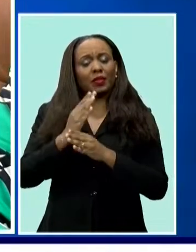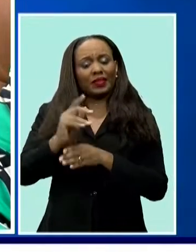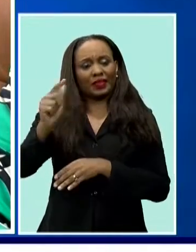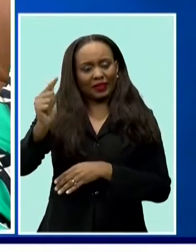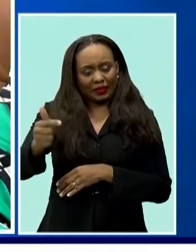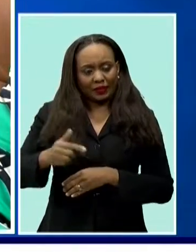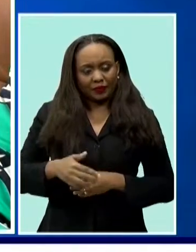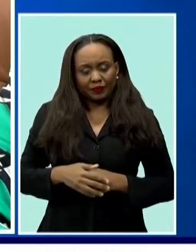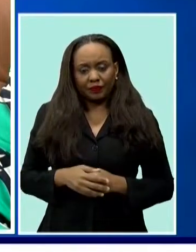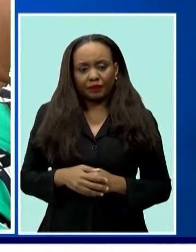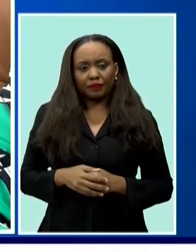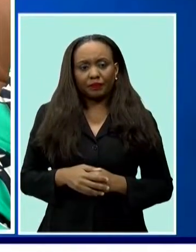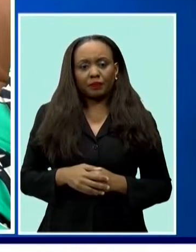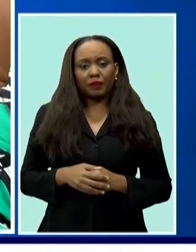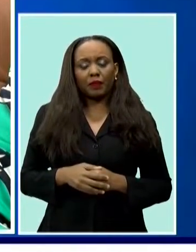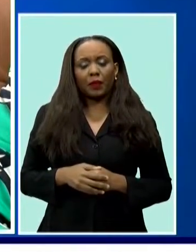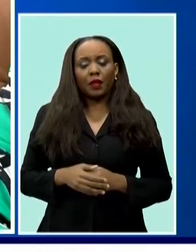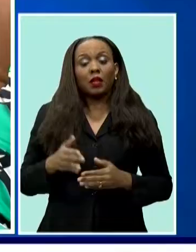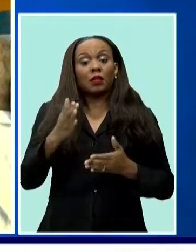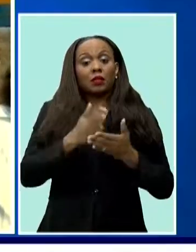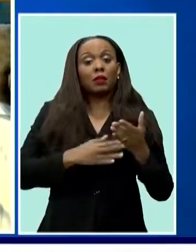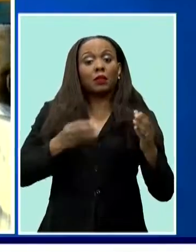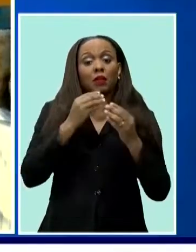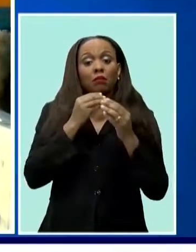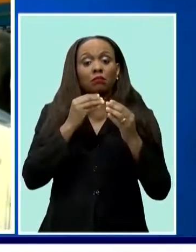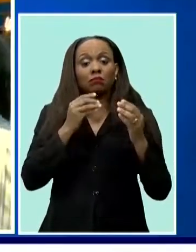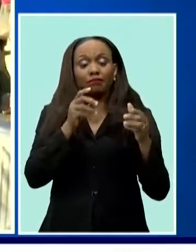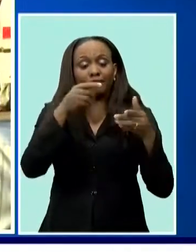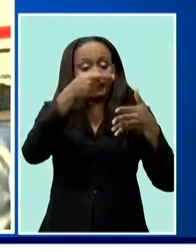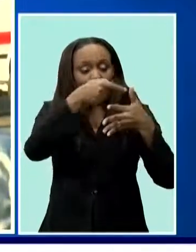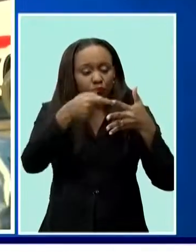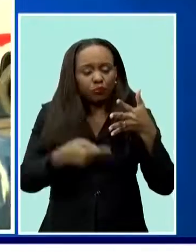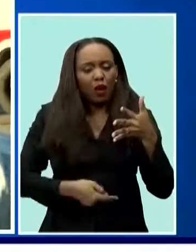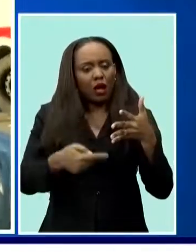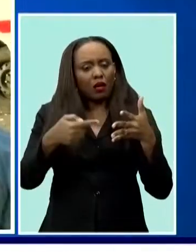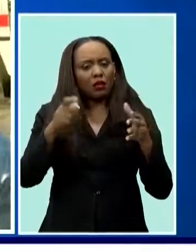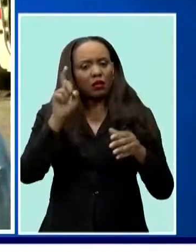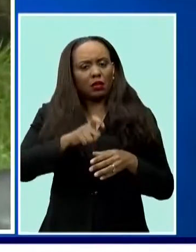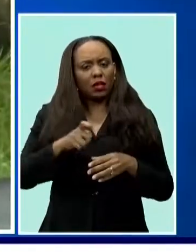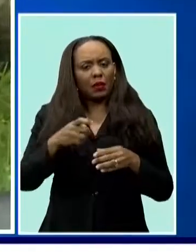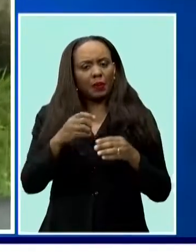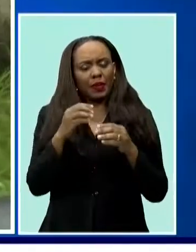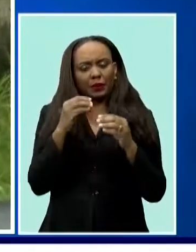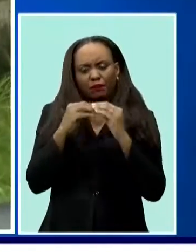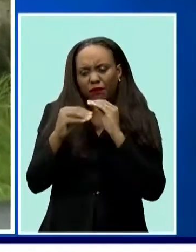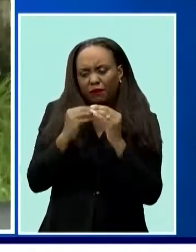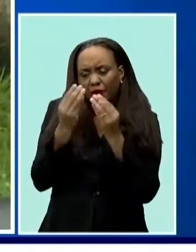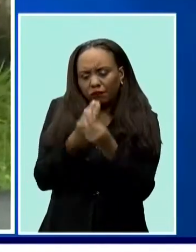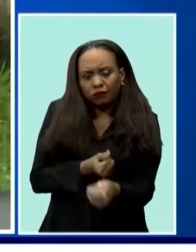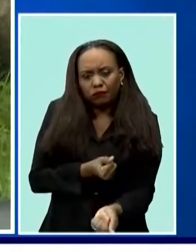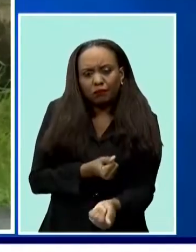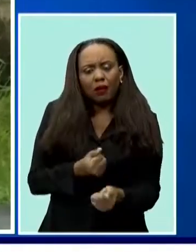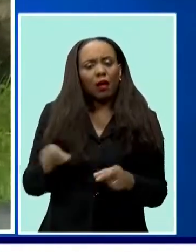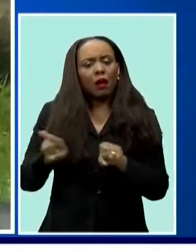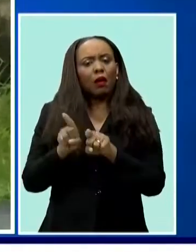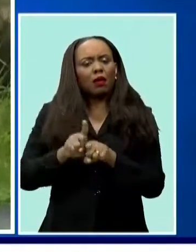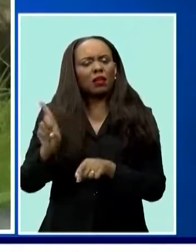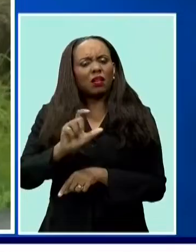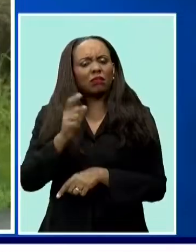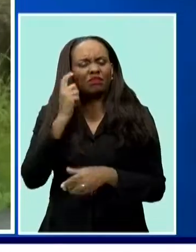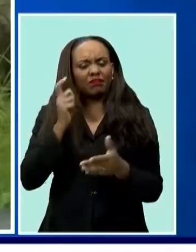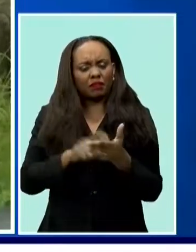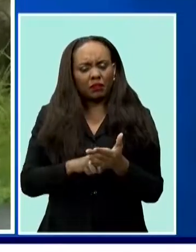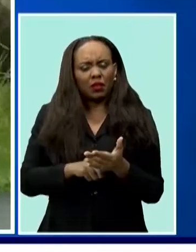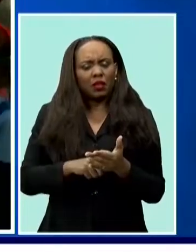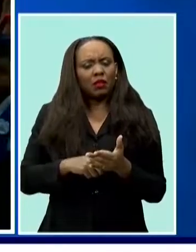of the details still have to be worked out with private operators at subsequent meetings. She has also identified areas for